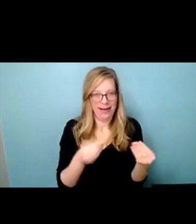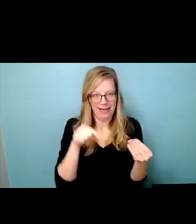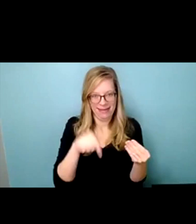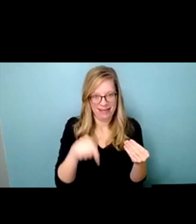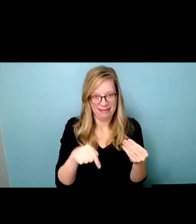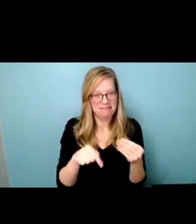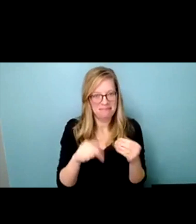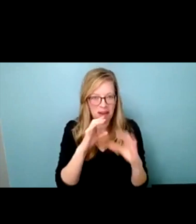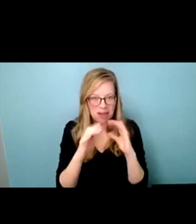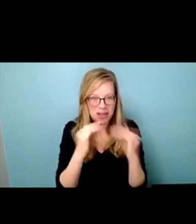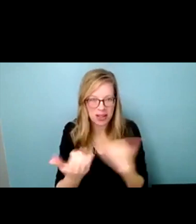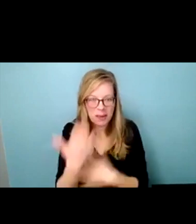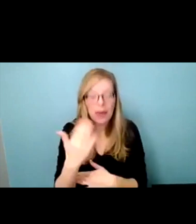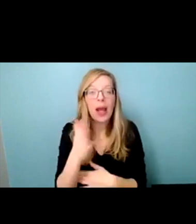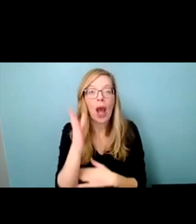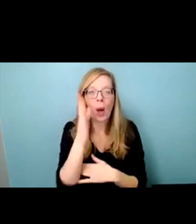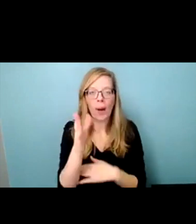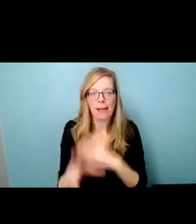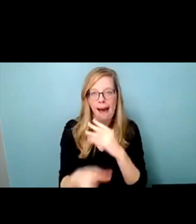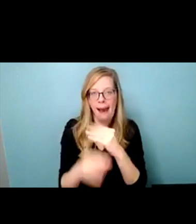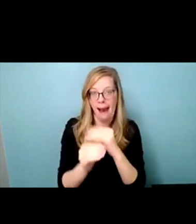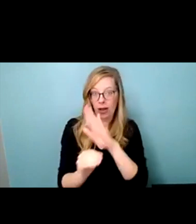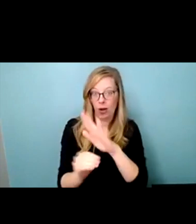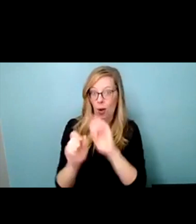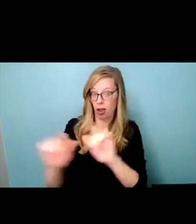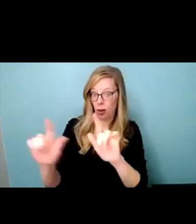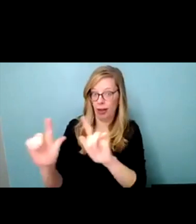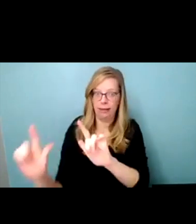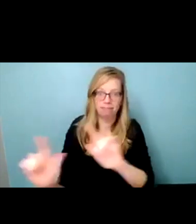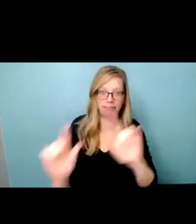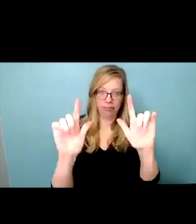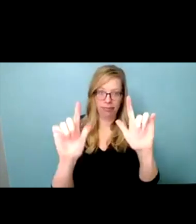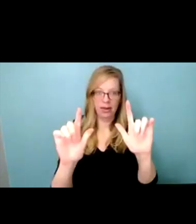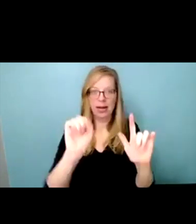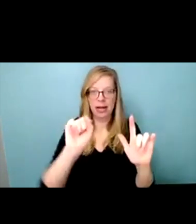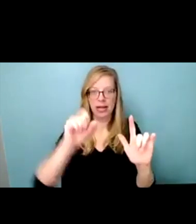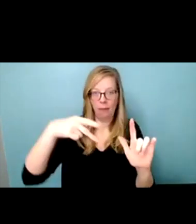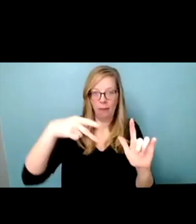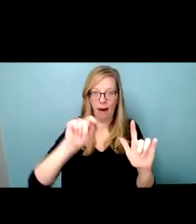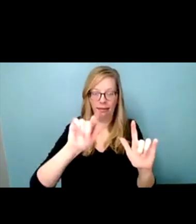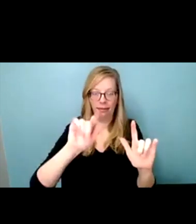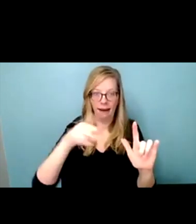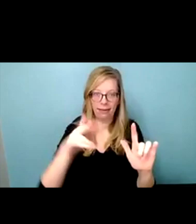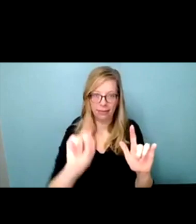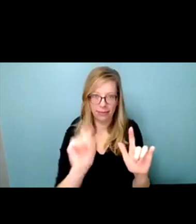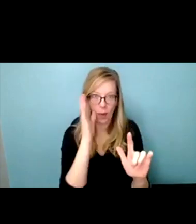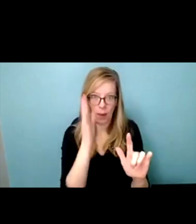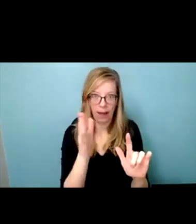We'll get you spotlighted up here. We'll get you going. And then I will get out of the way.